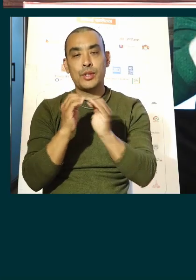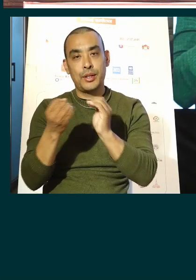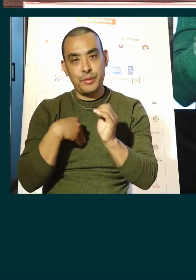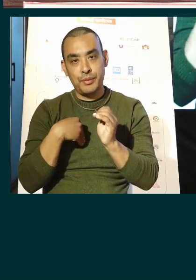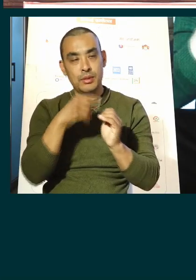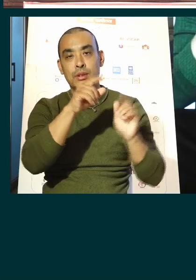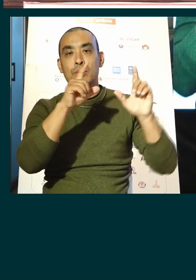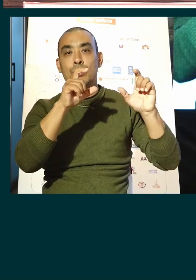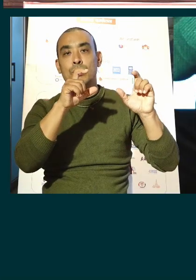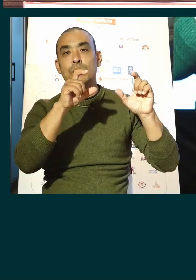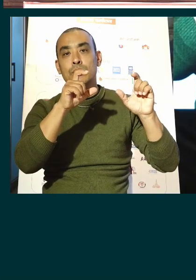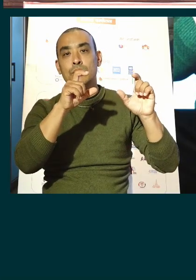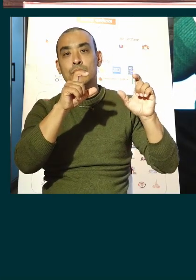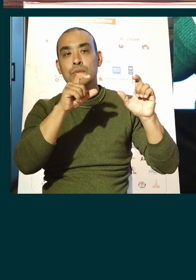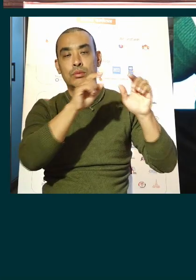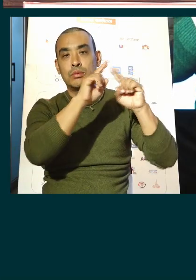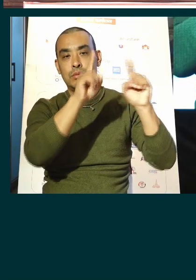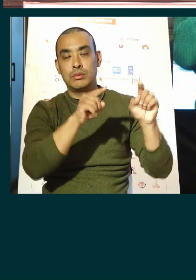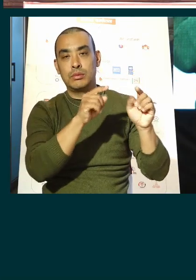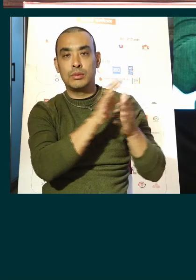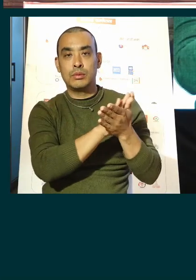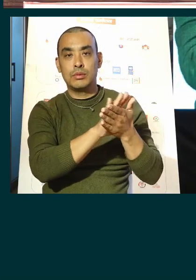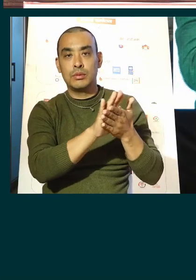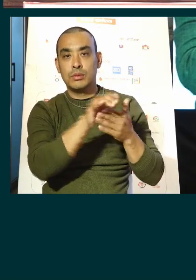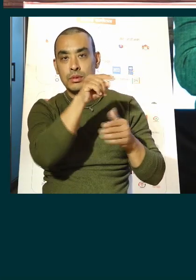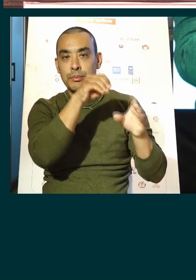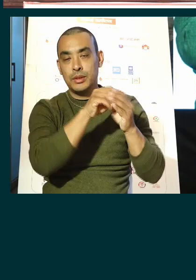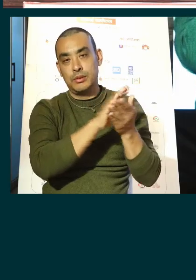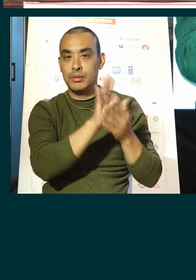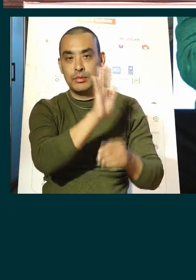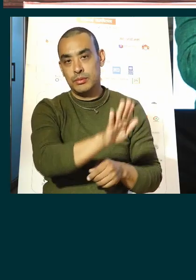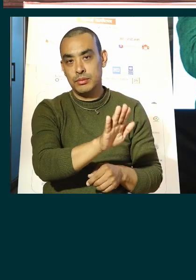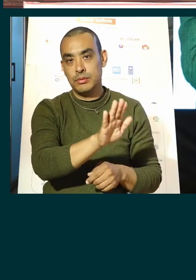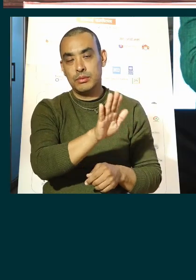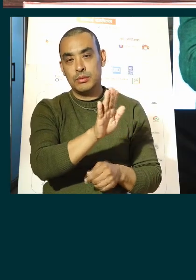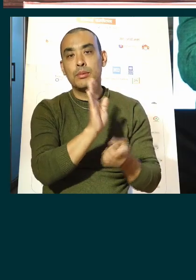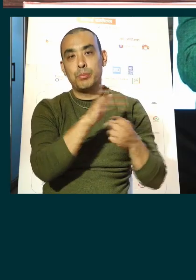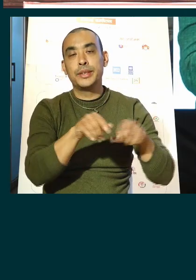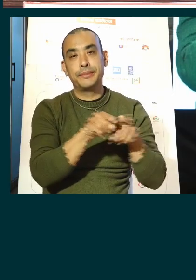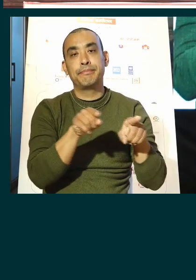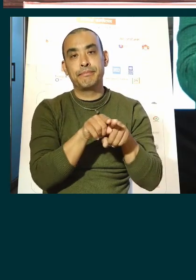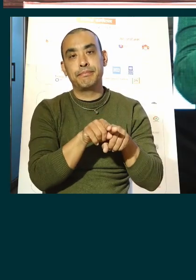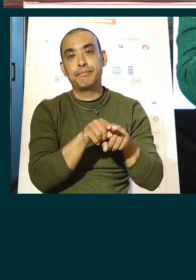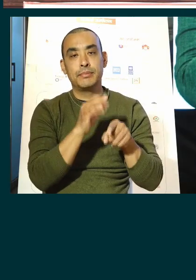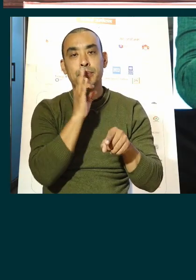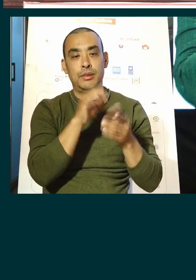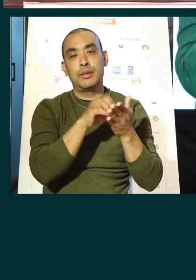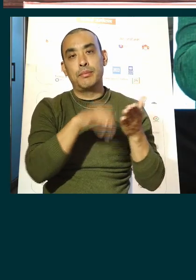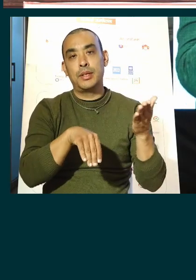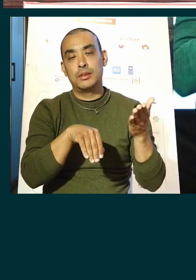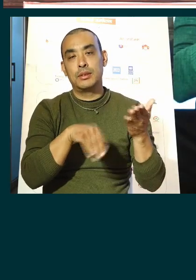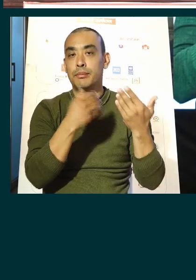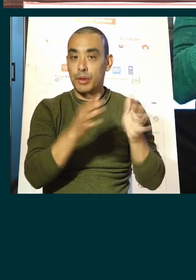is not more on the platform, because the platform itself removed the image from Facebook, from the